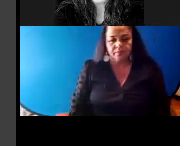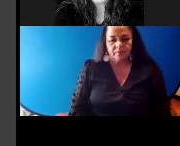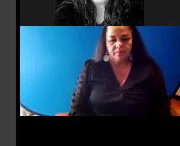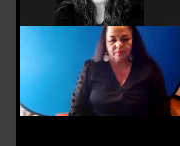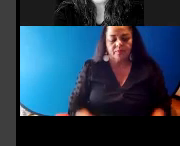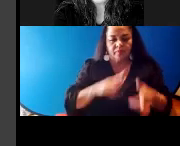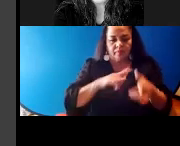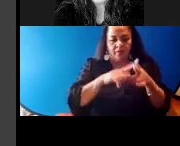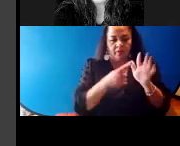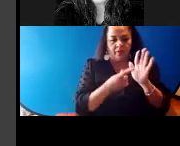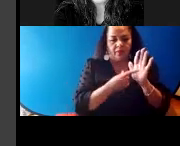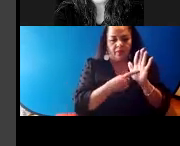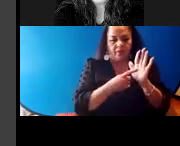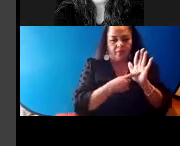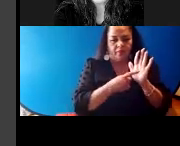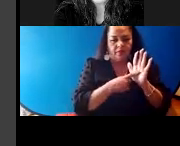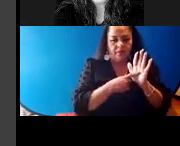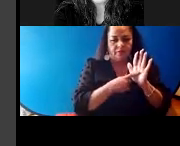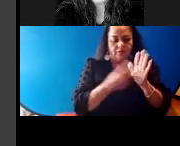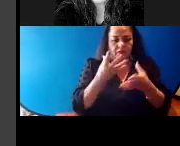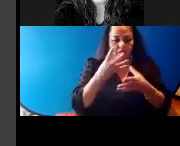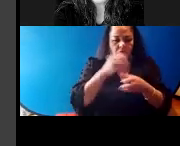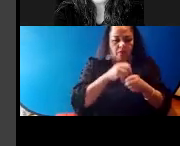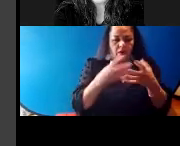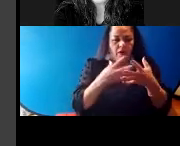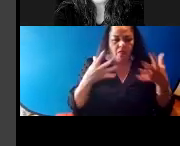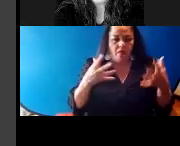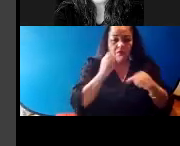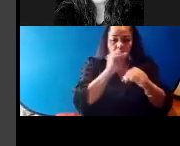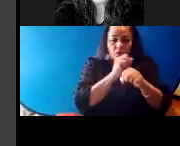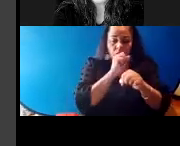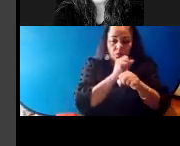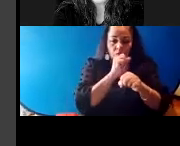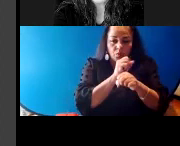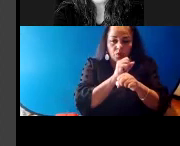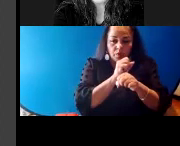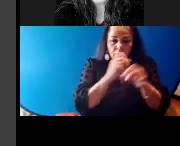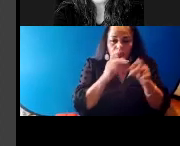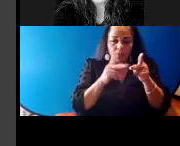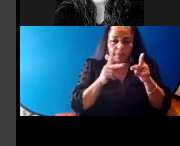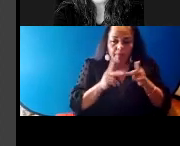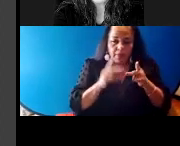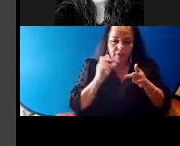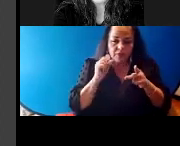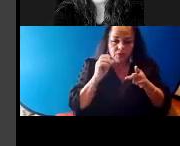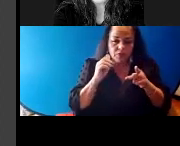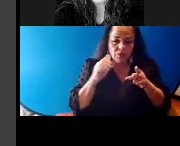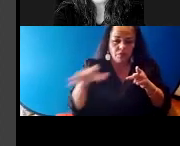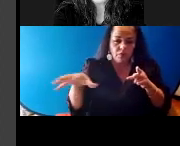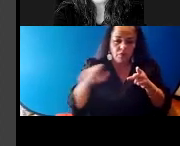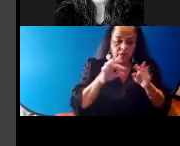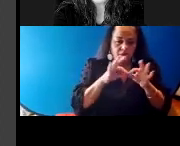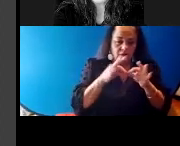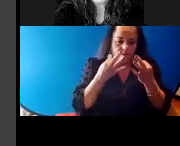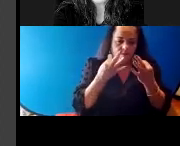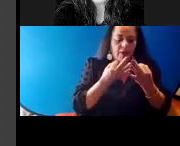And then this is just another one, we just included this. So in a lot of our work, we're in places, and so if you take the Family First Act, right, it's